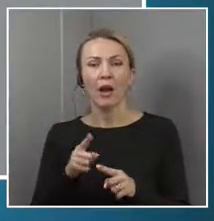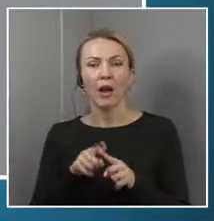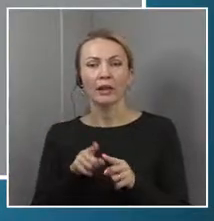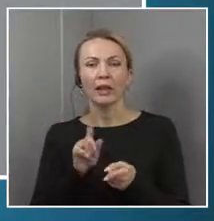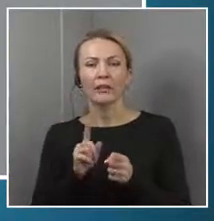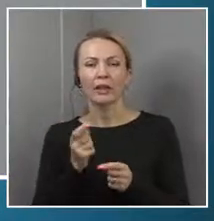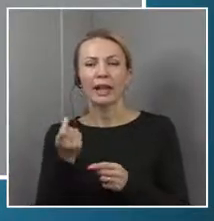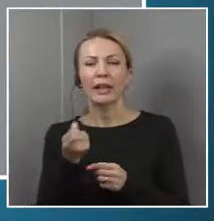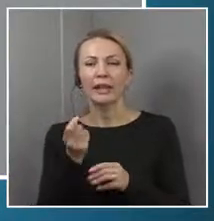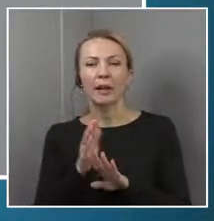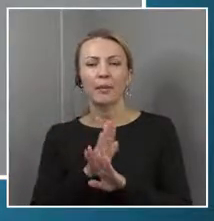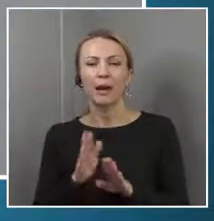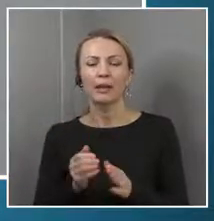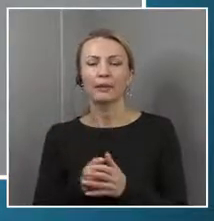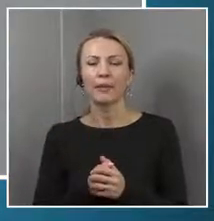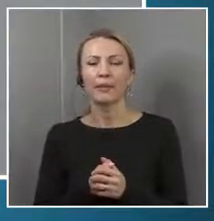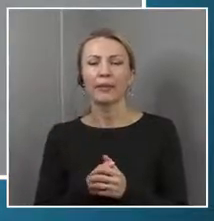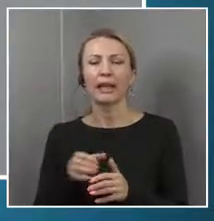million